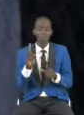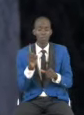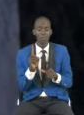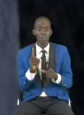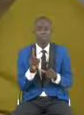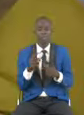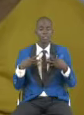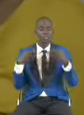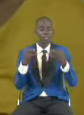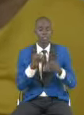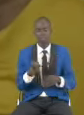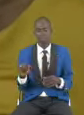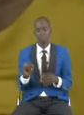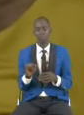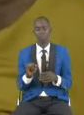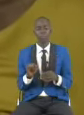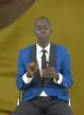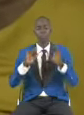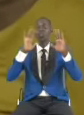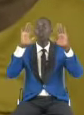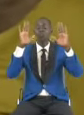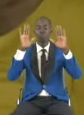healing, miracle,